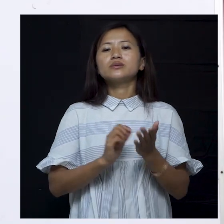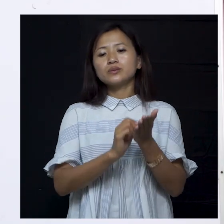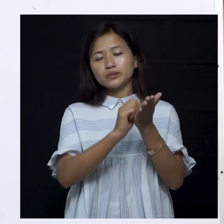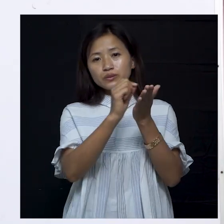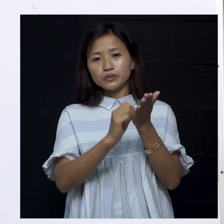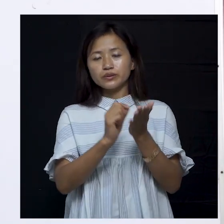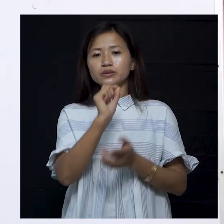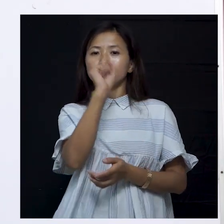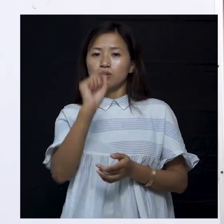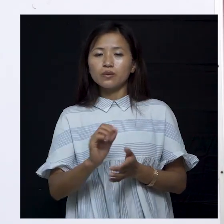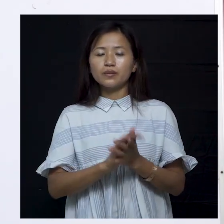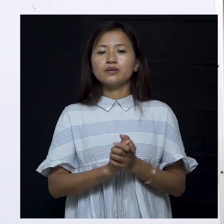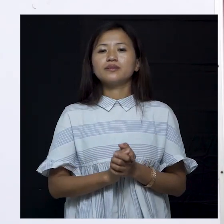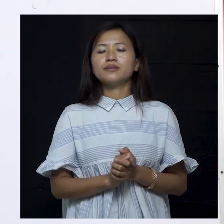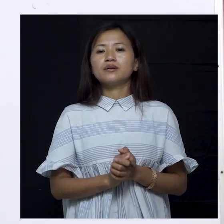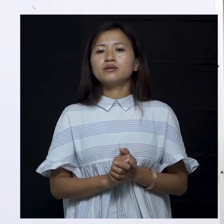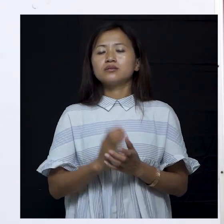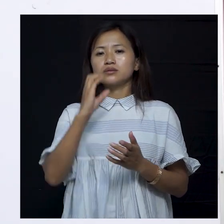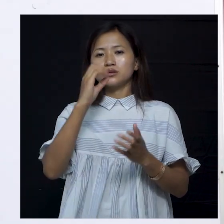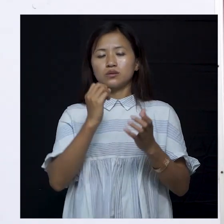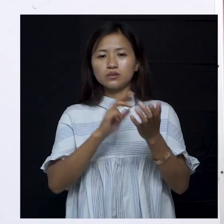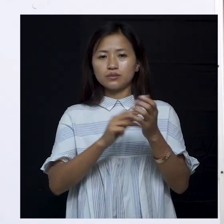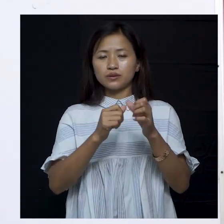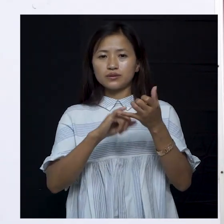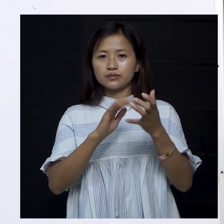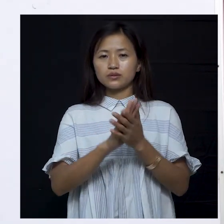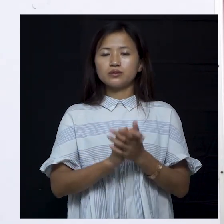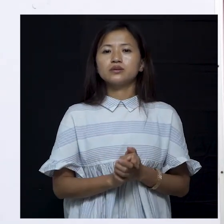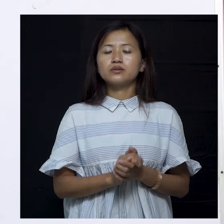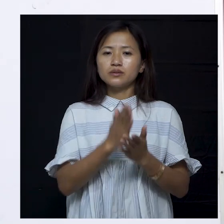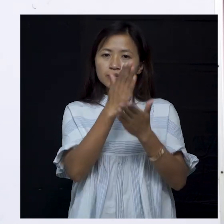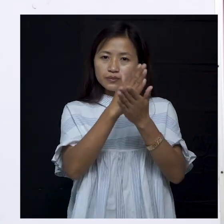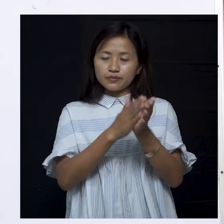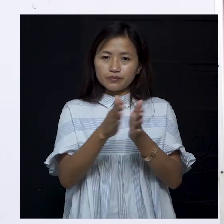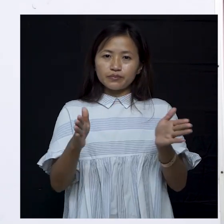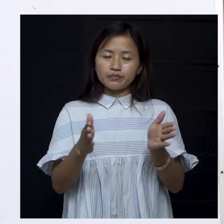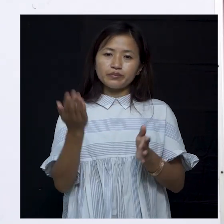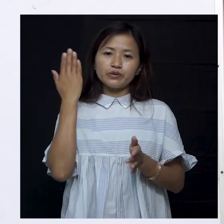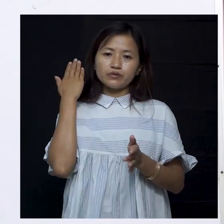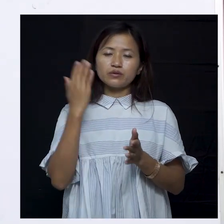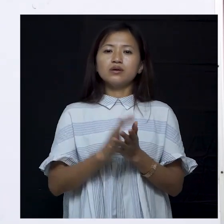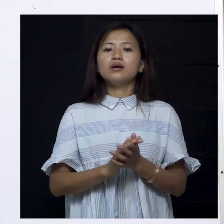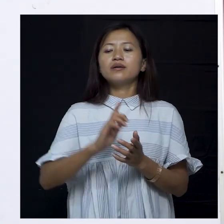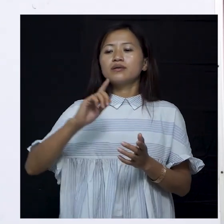in a non-defining clause you have to put commas between the before and after the clause, and that shows that it